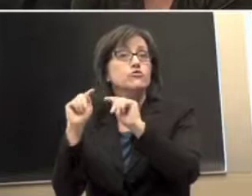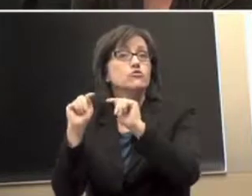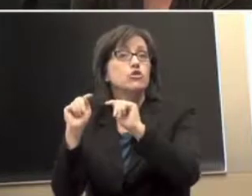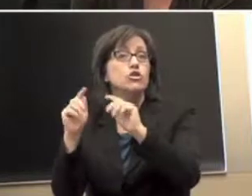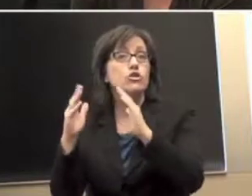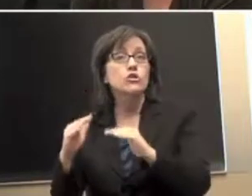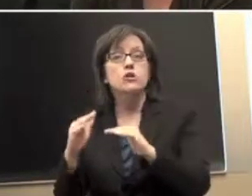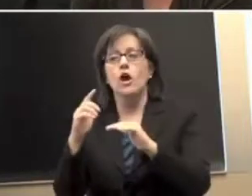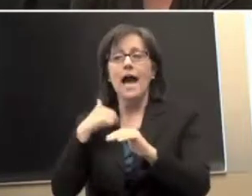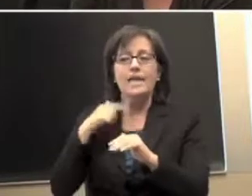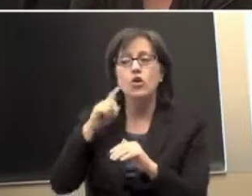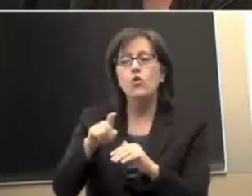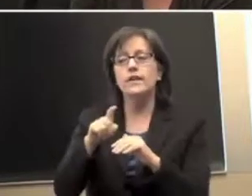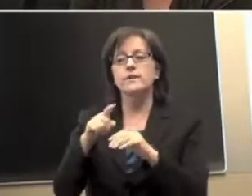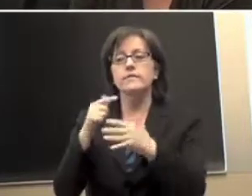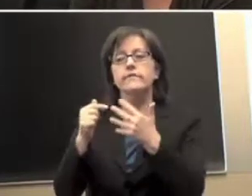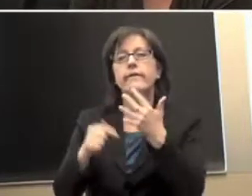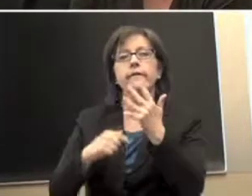things.